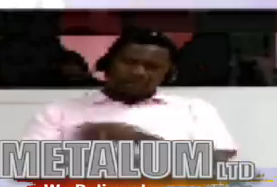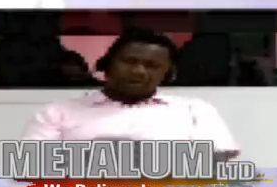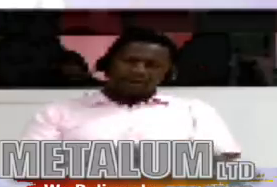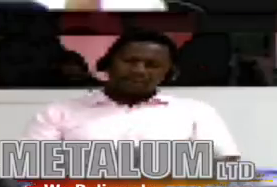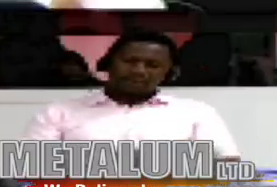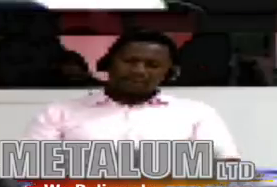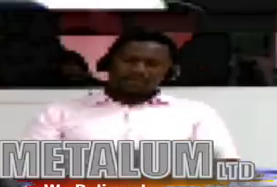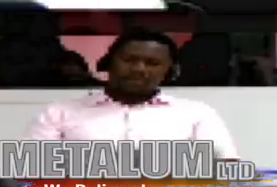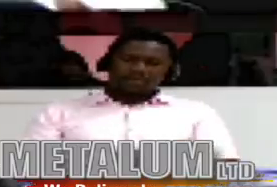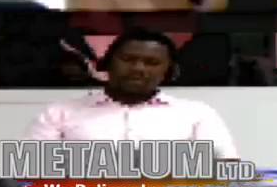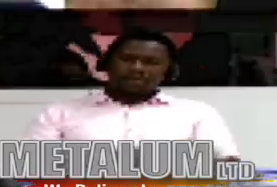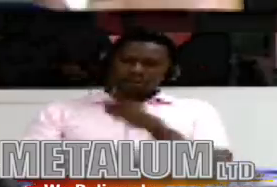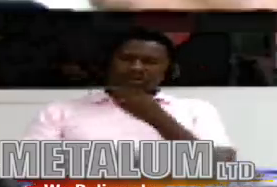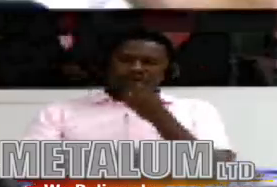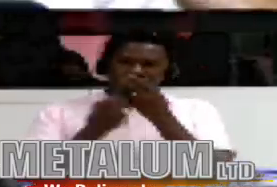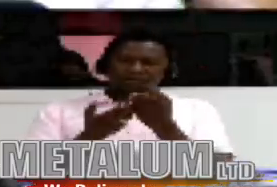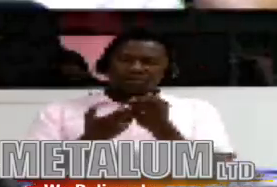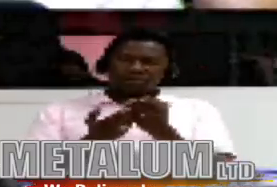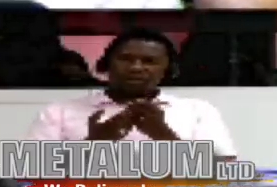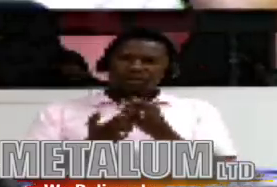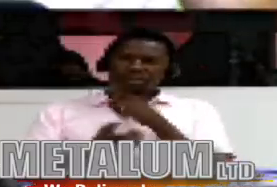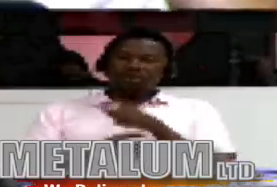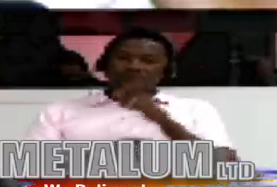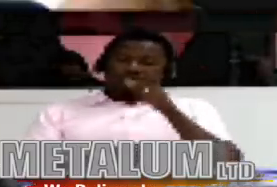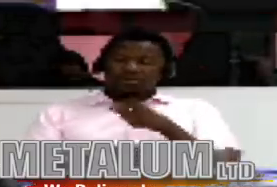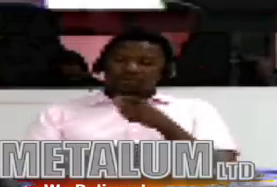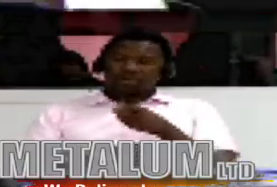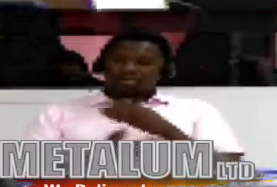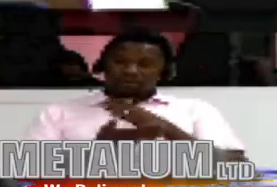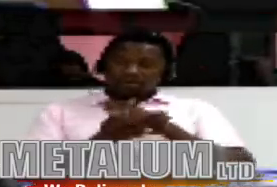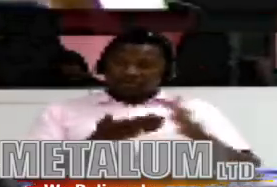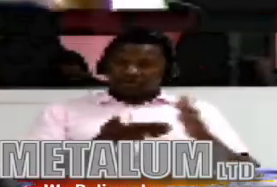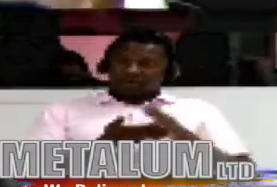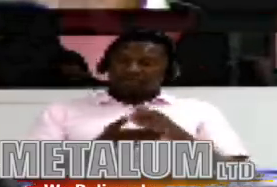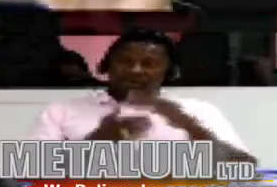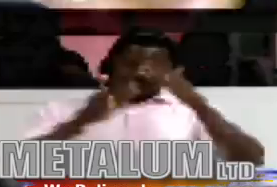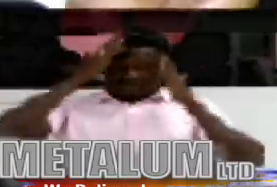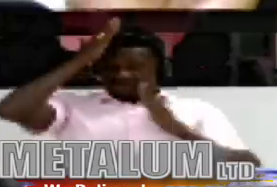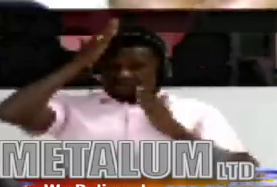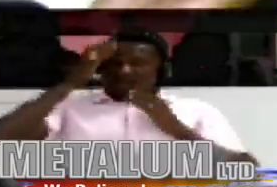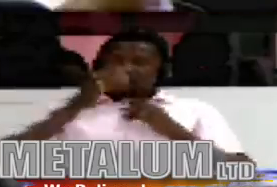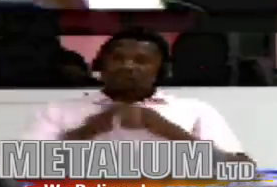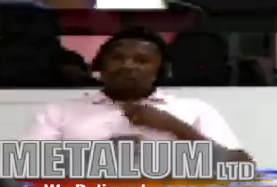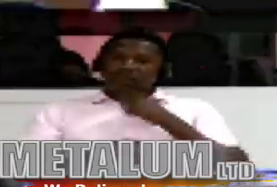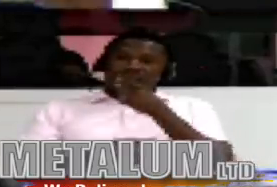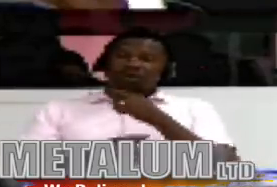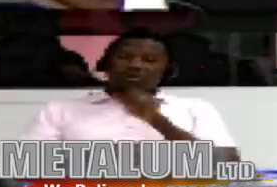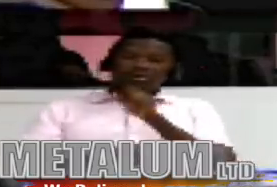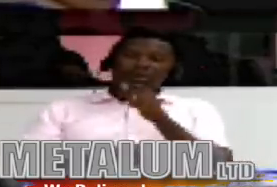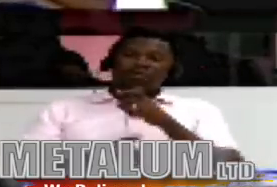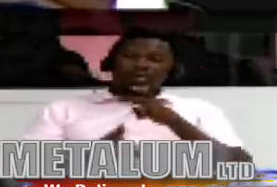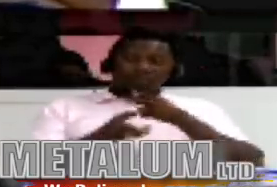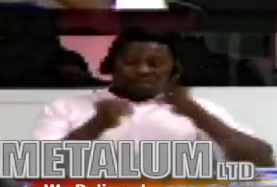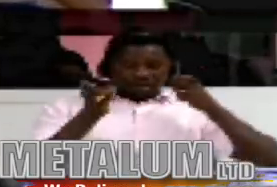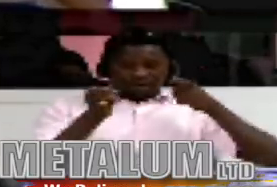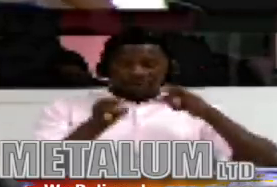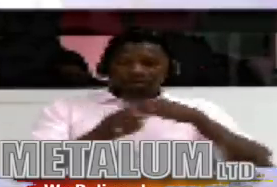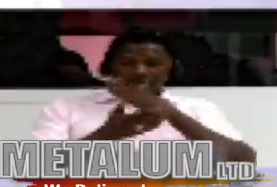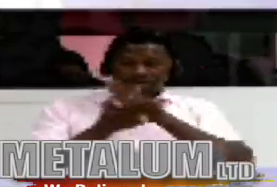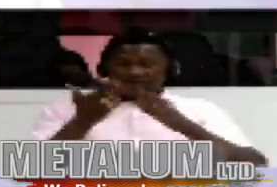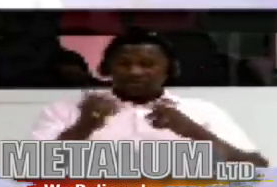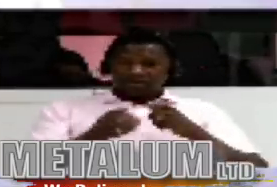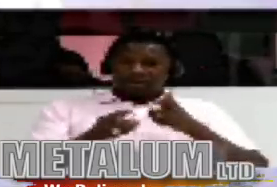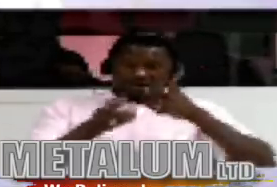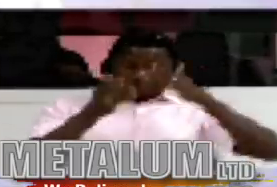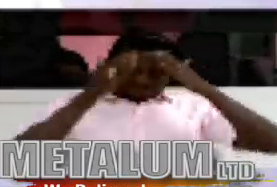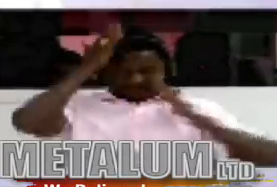As far as you could tell, did anyone apart from the soldiers, was anyone else firing apart from the soldiers? All